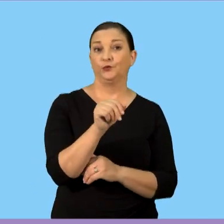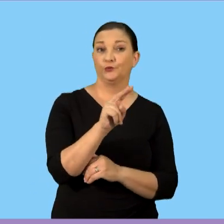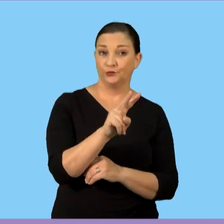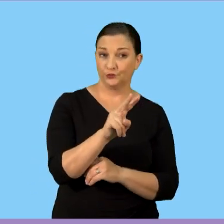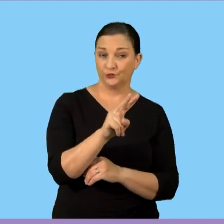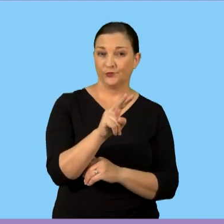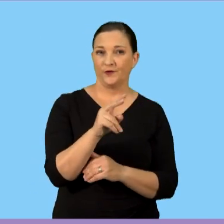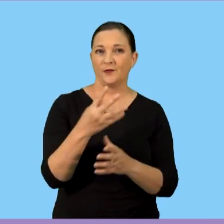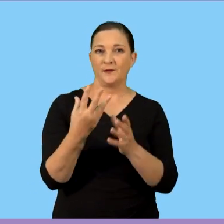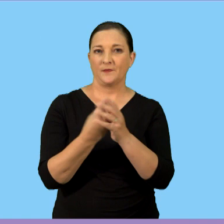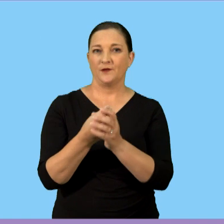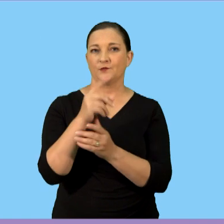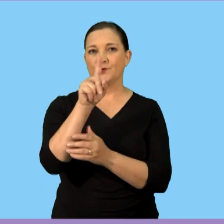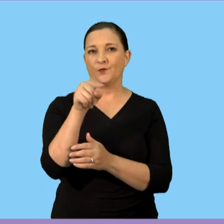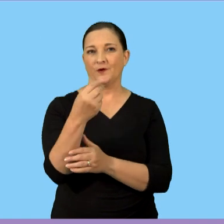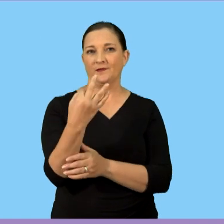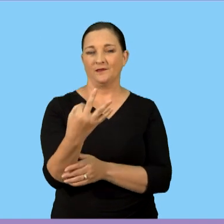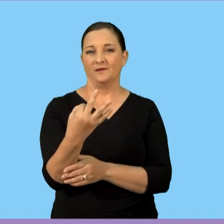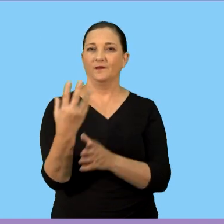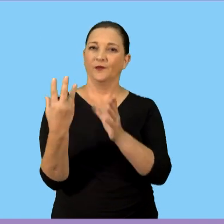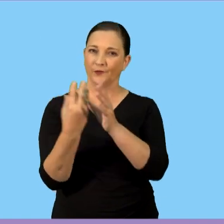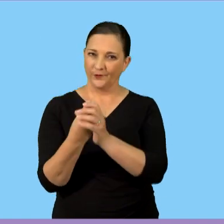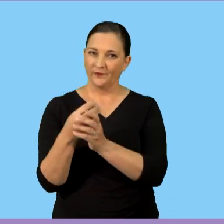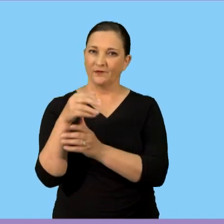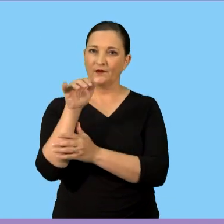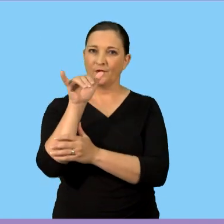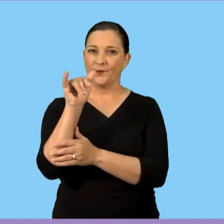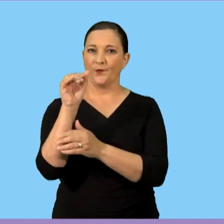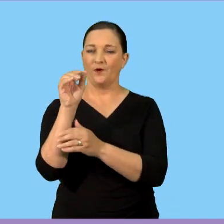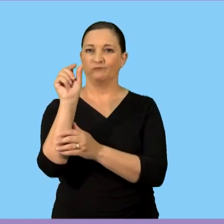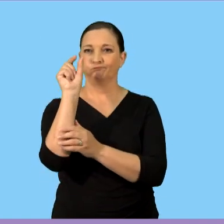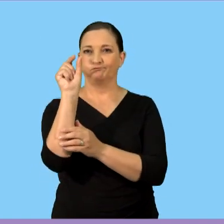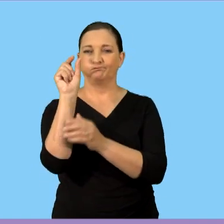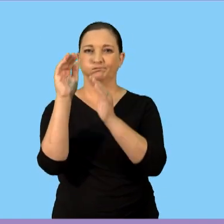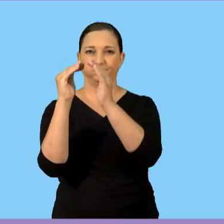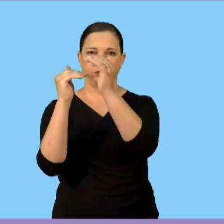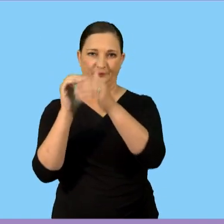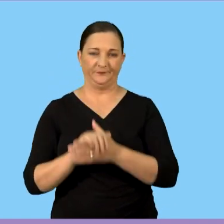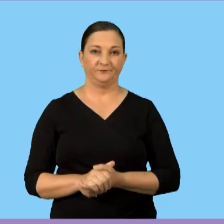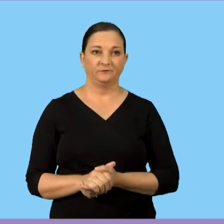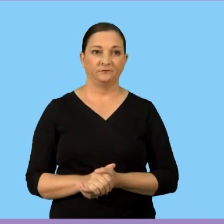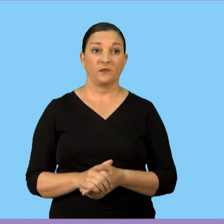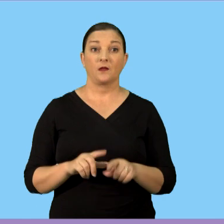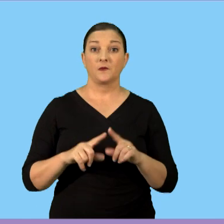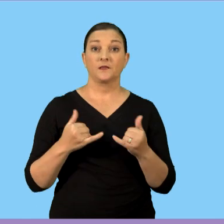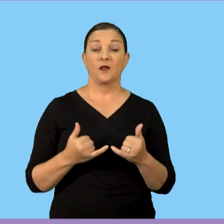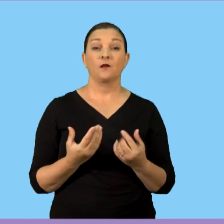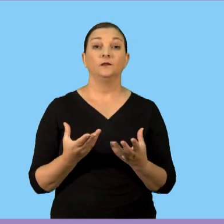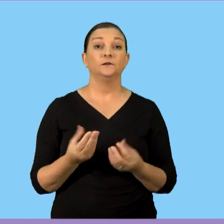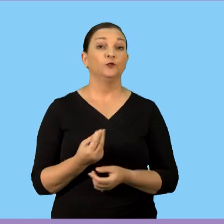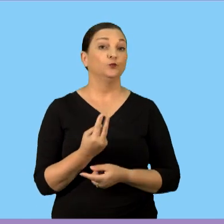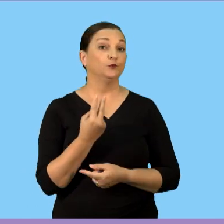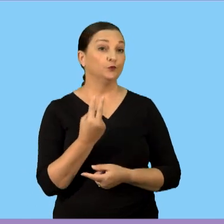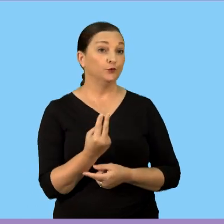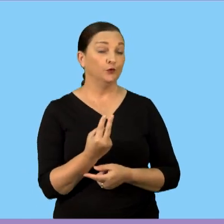and 1/3 with the y squared. Let's look at number 2. We have a -20